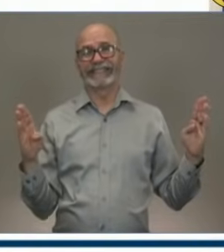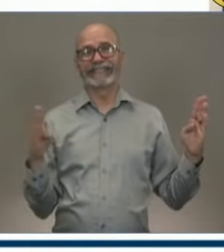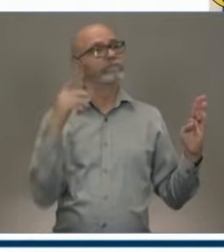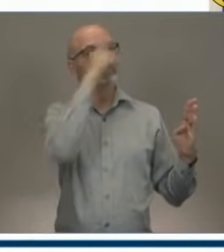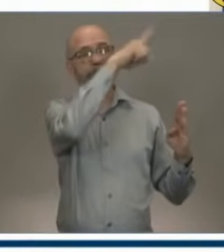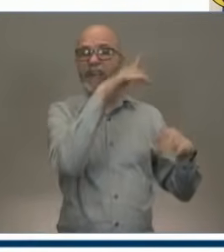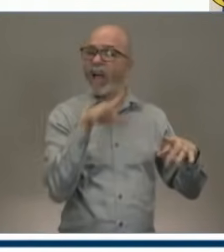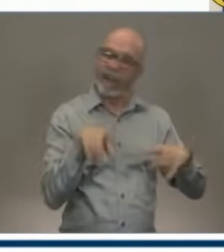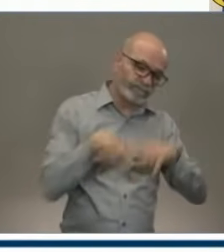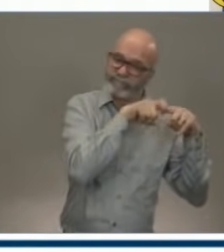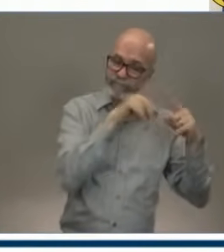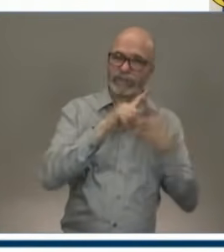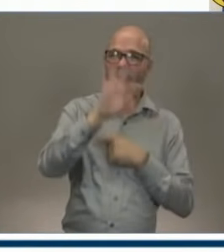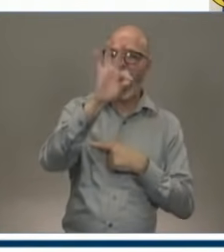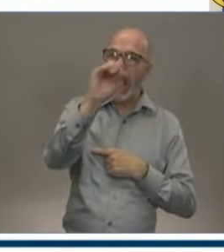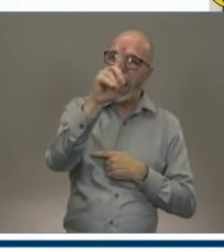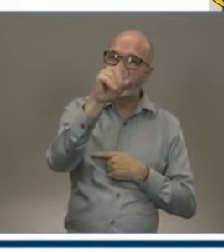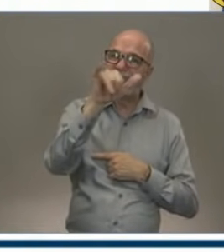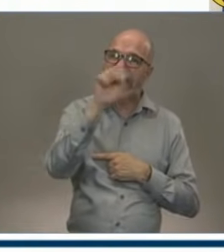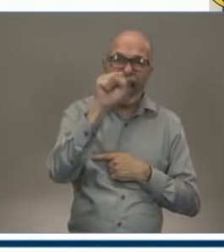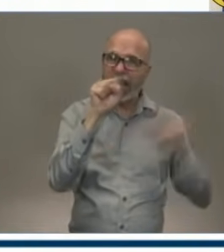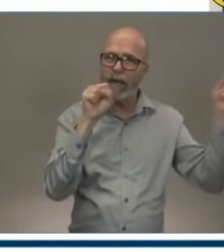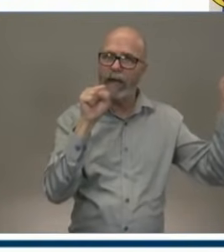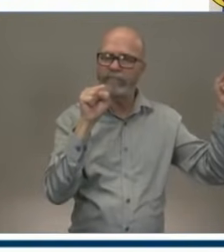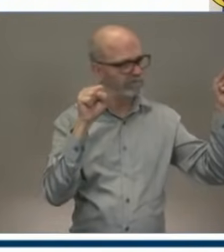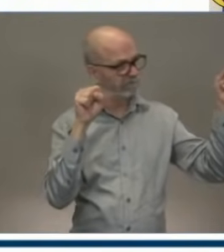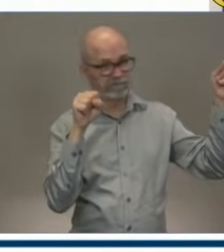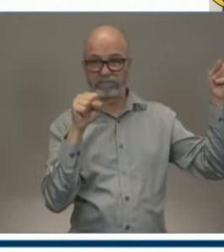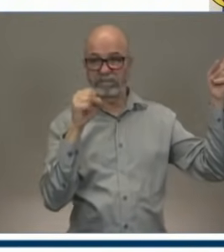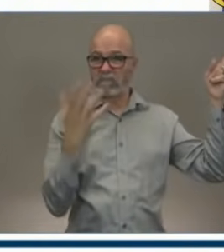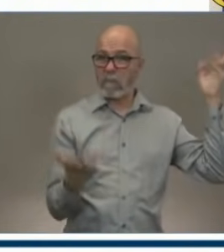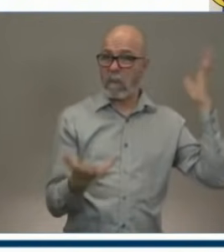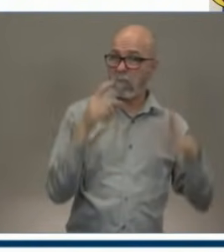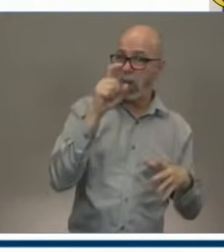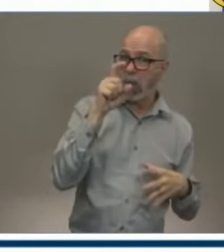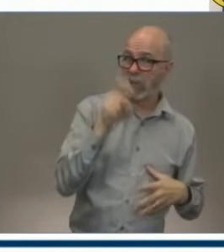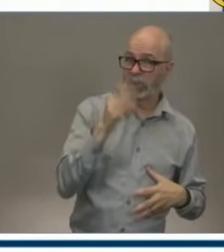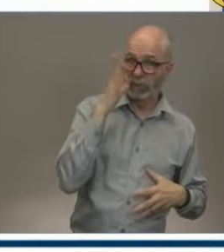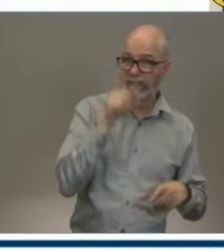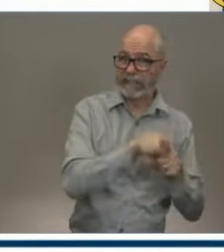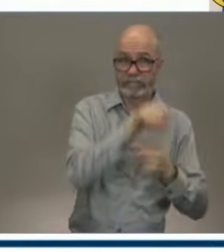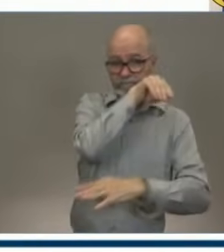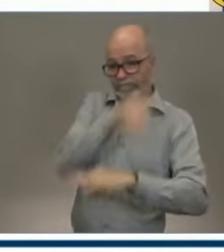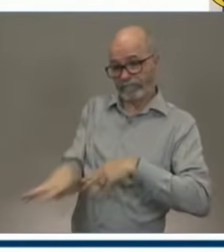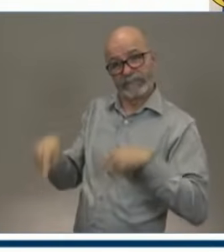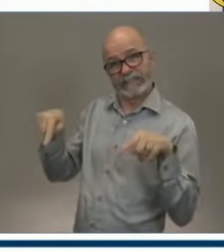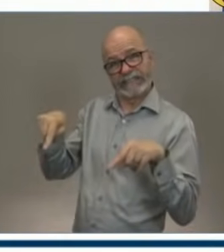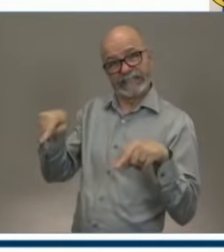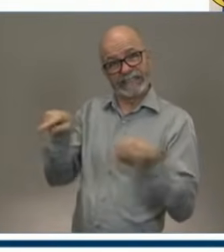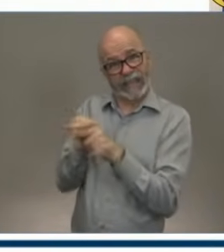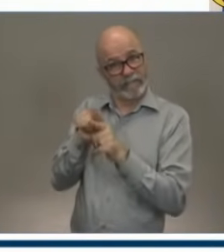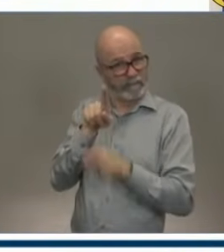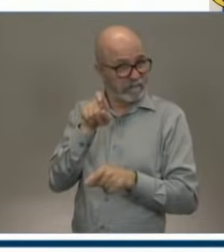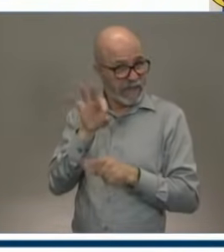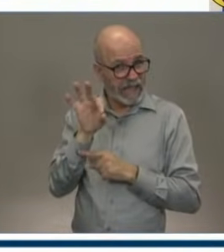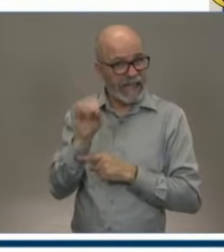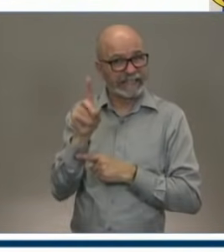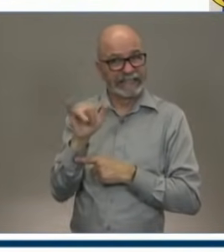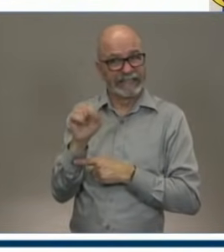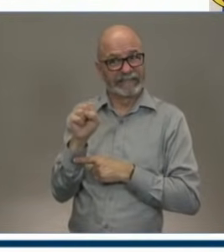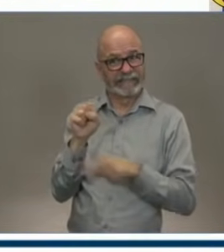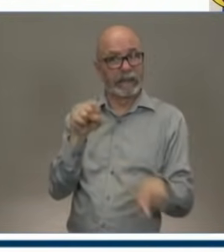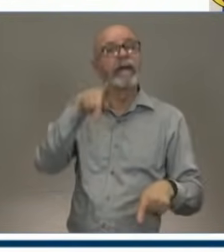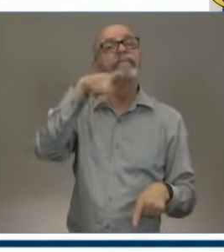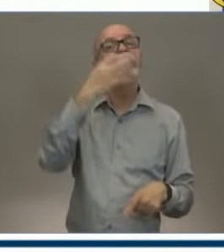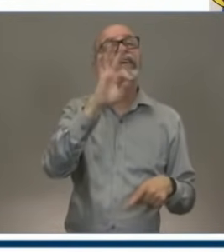provinces on possibly holding back longer than the 21 days that Pfizer recommends, or